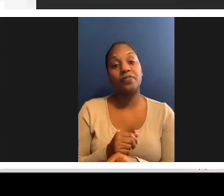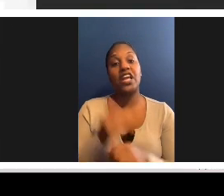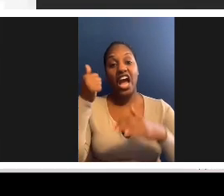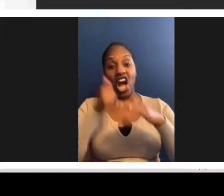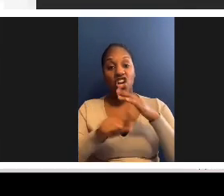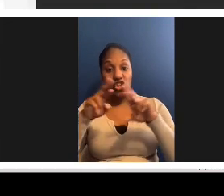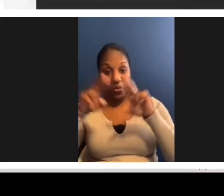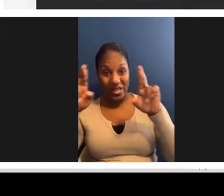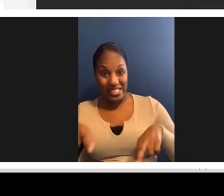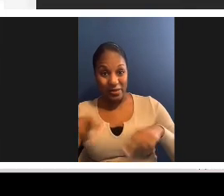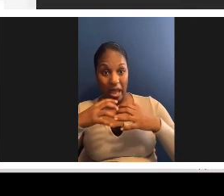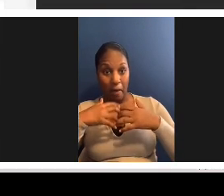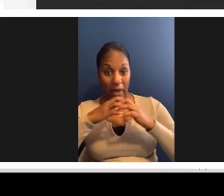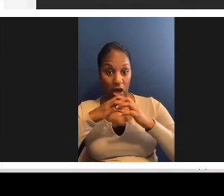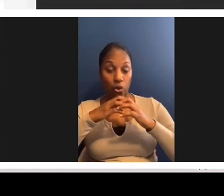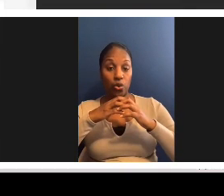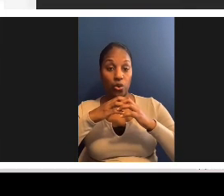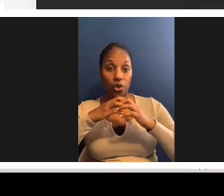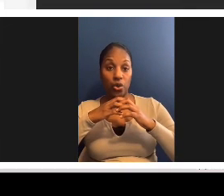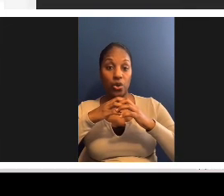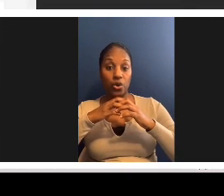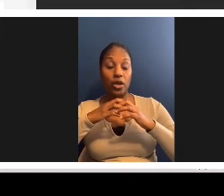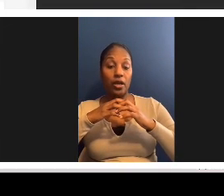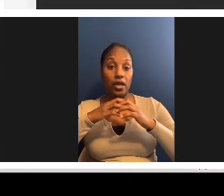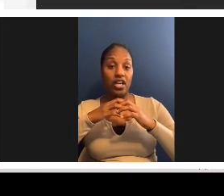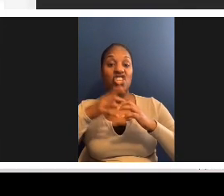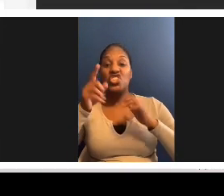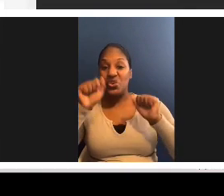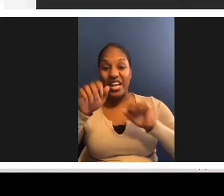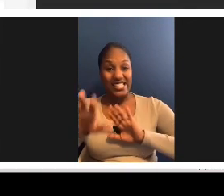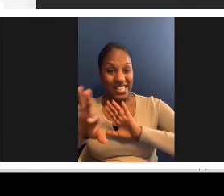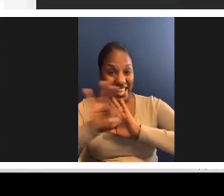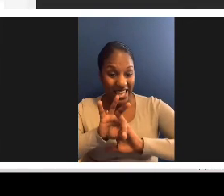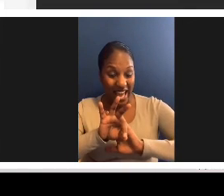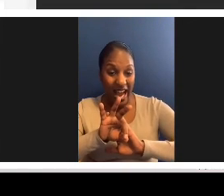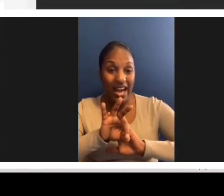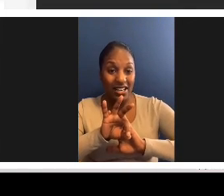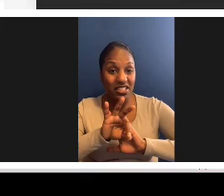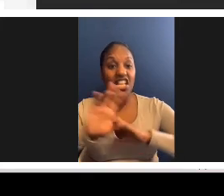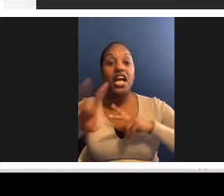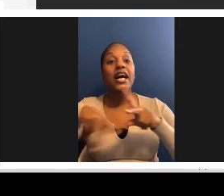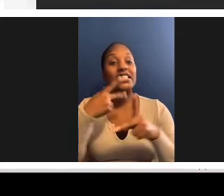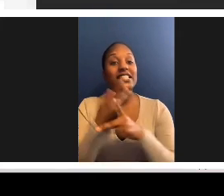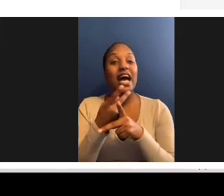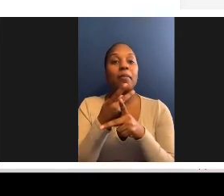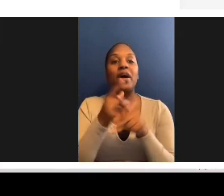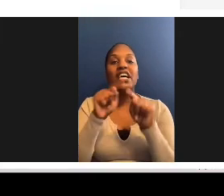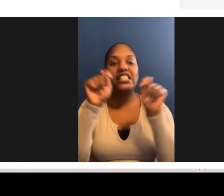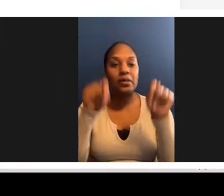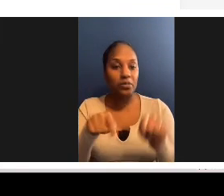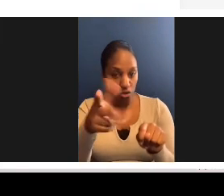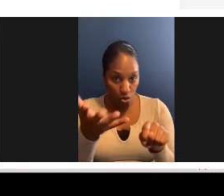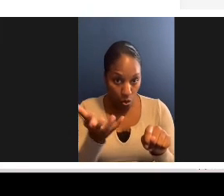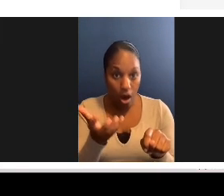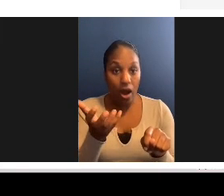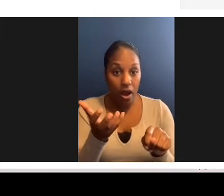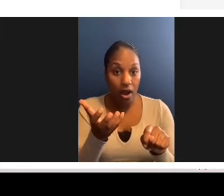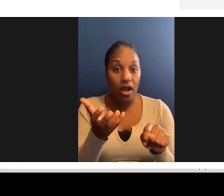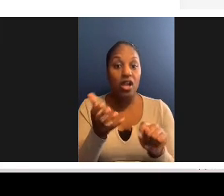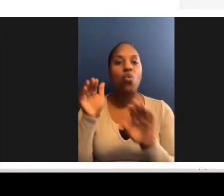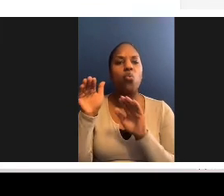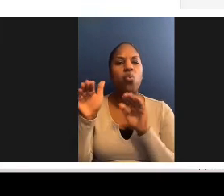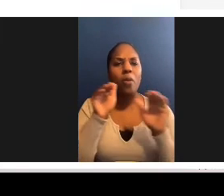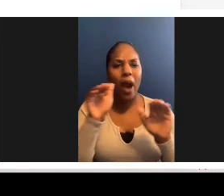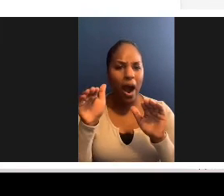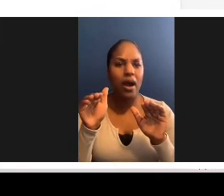resume builder, you just select a type of template that you want. As a reminder, I need to tell